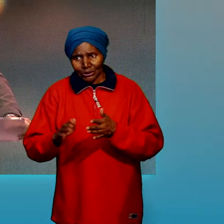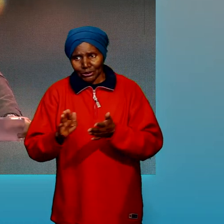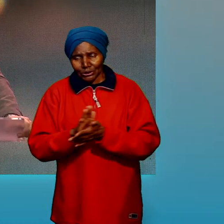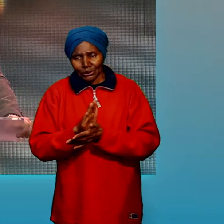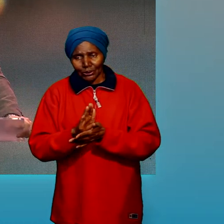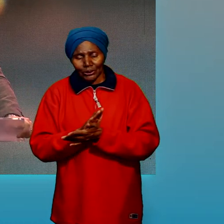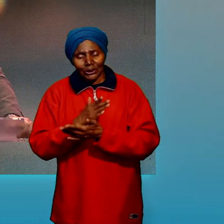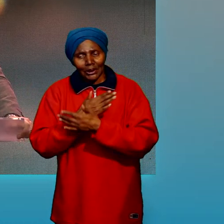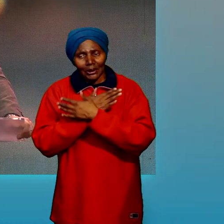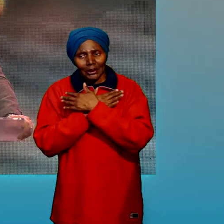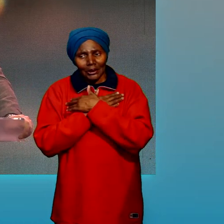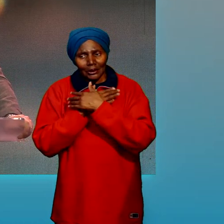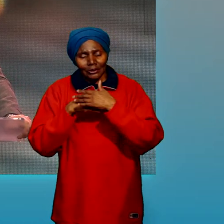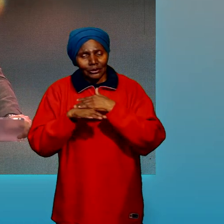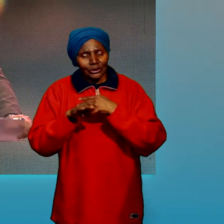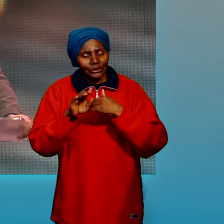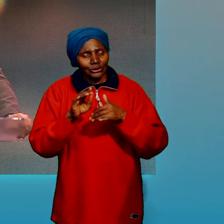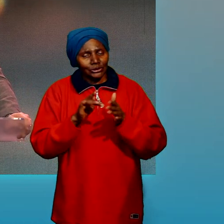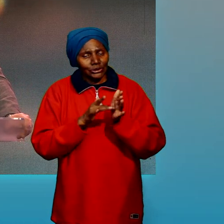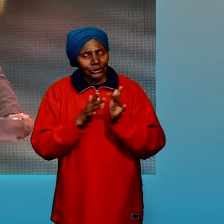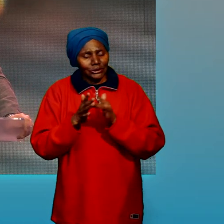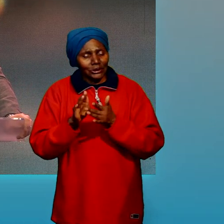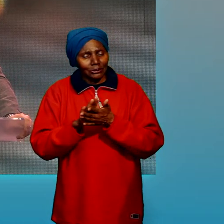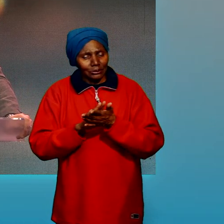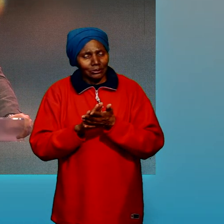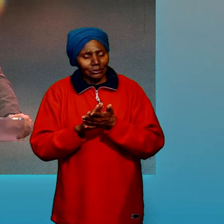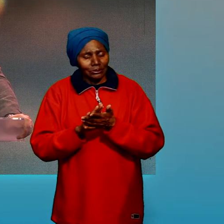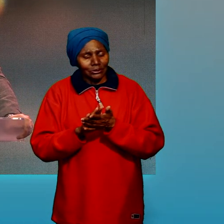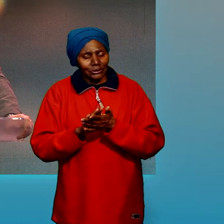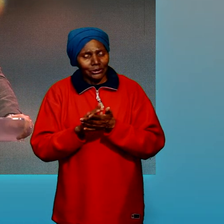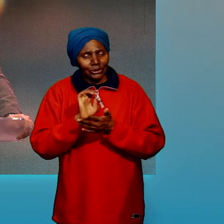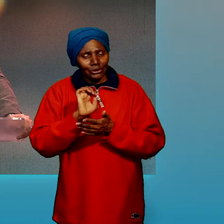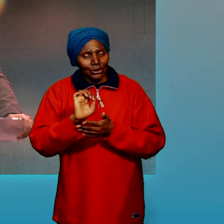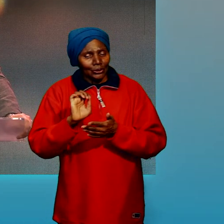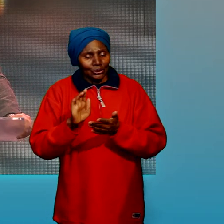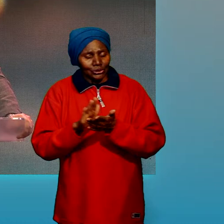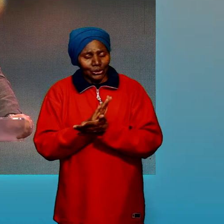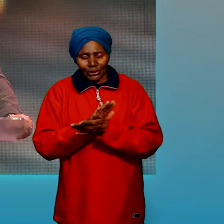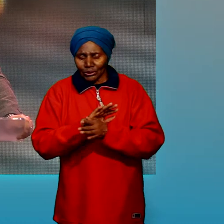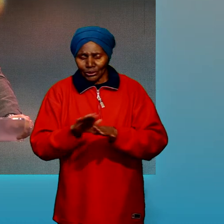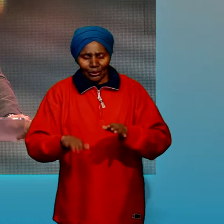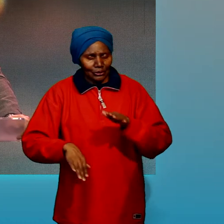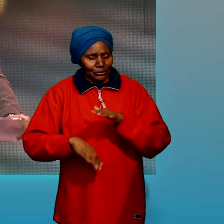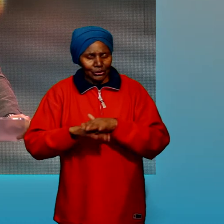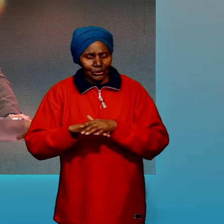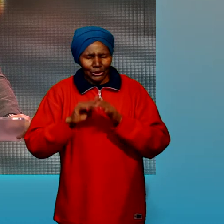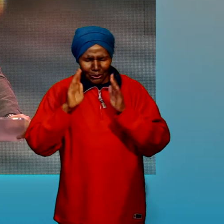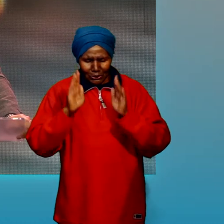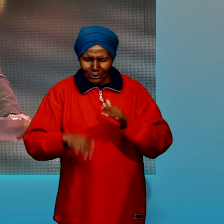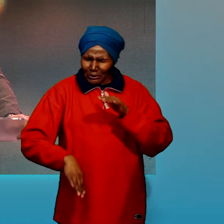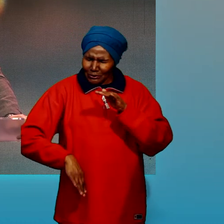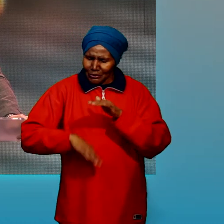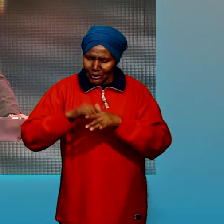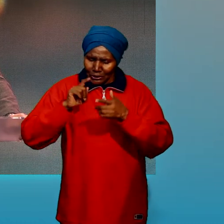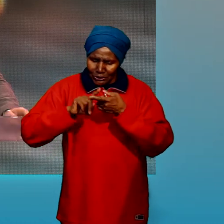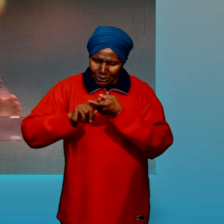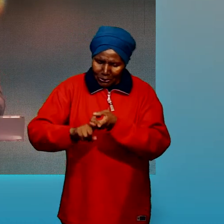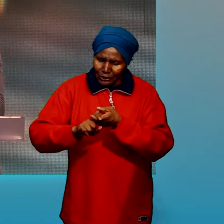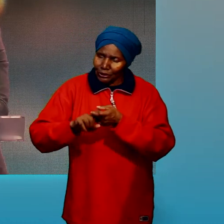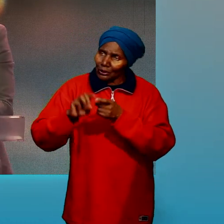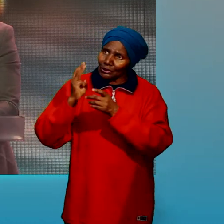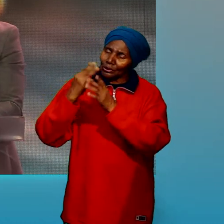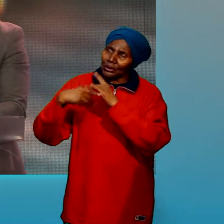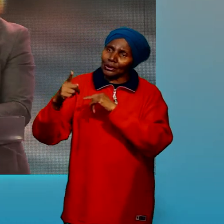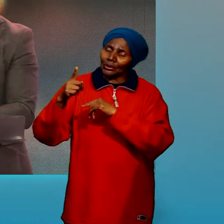I guarantee you, your joy is not full. We must become totally dependent on God. And so the